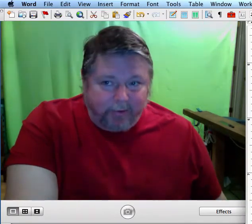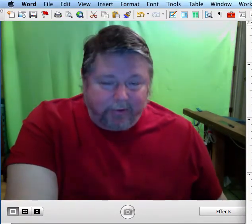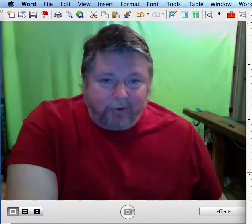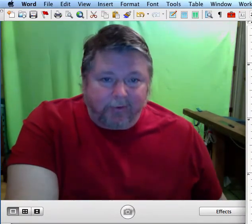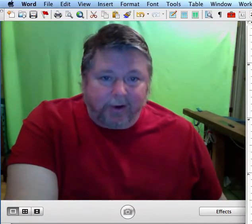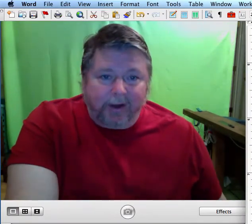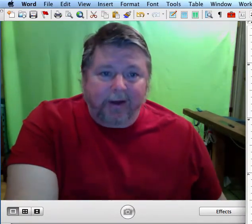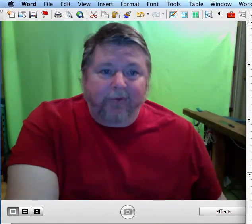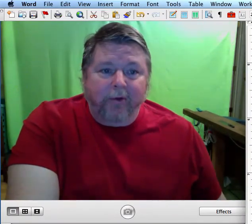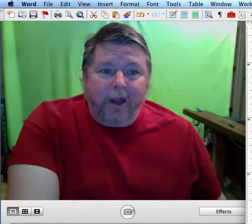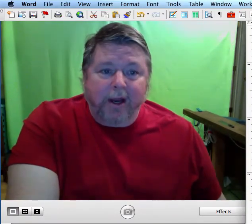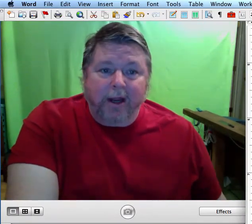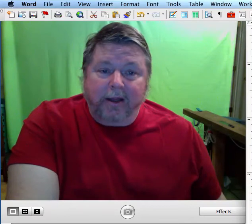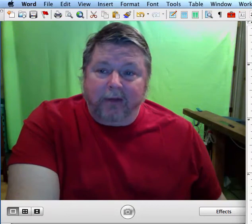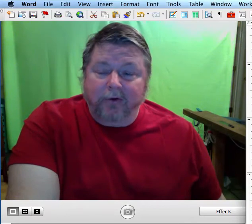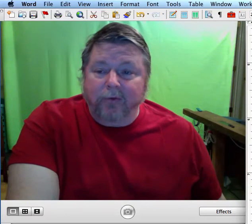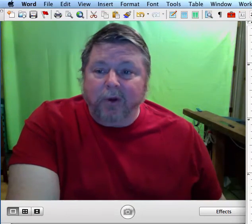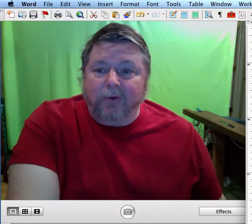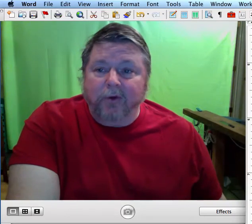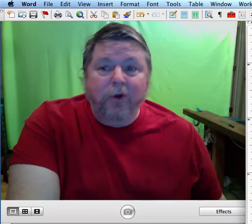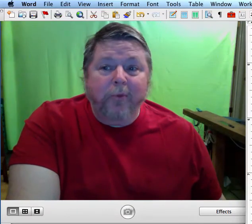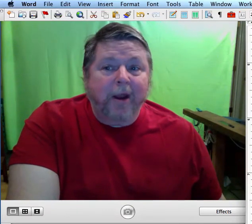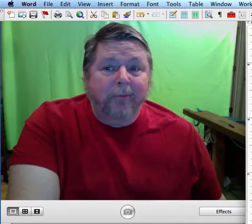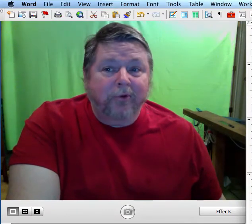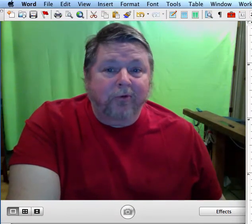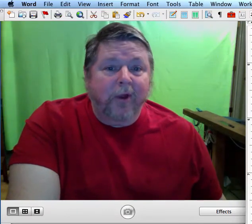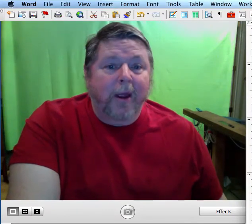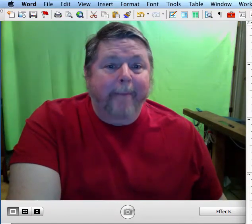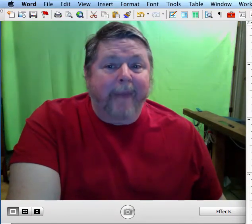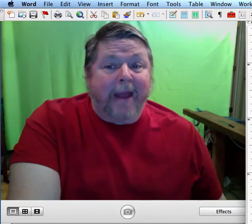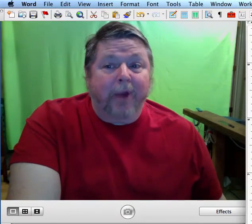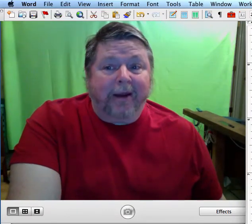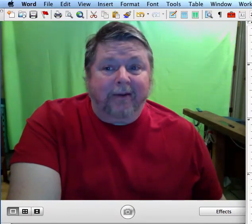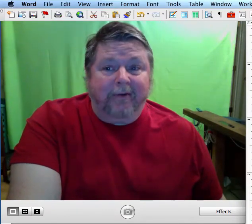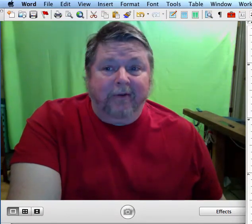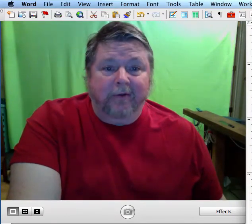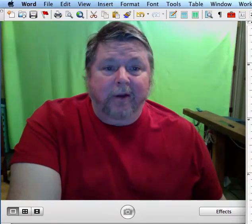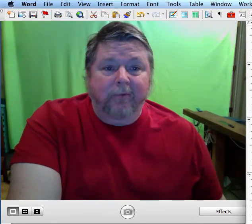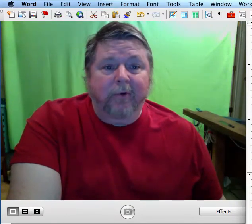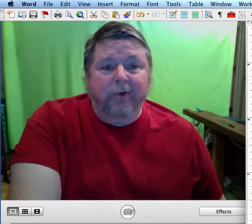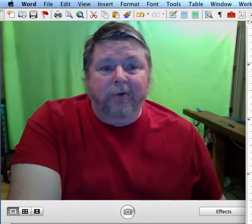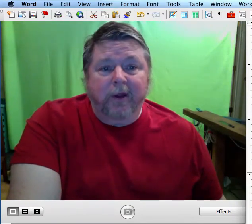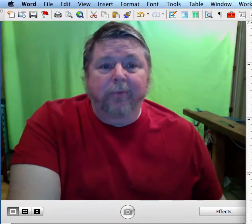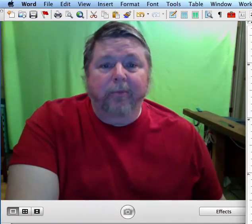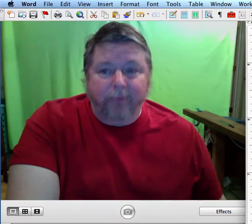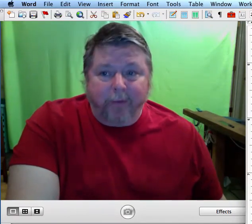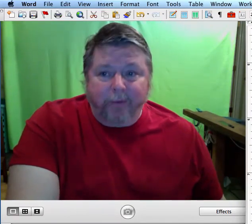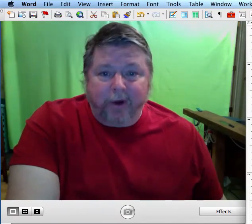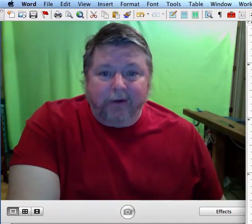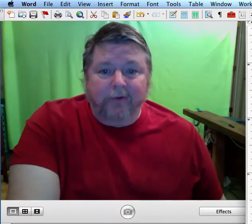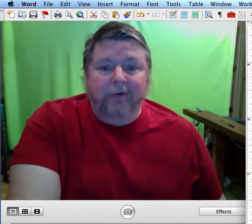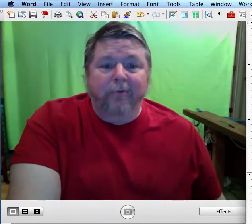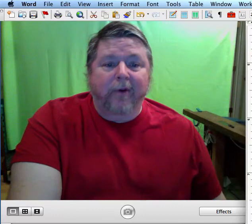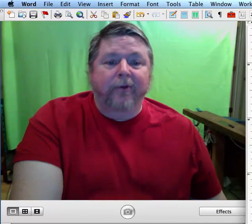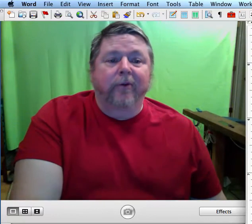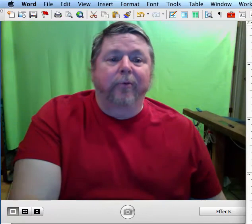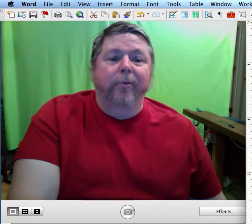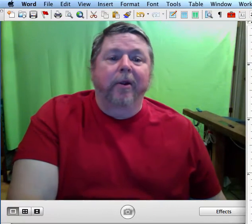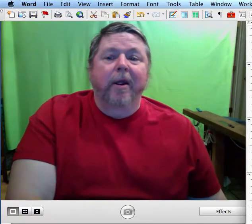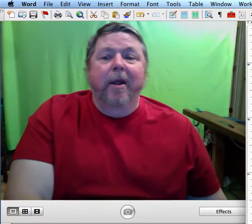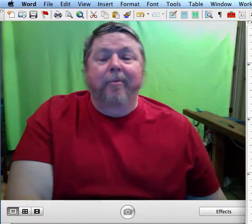probably worth observing. If they're not, that's a risk. You might observe bad practices, and we want you to see proper practices of